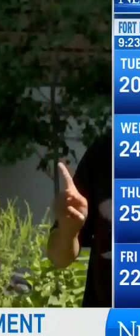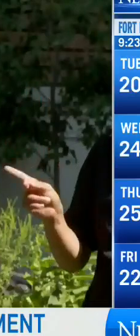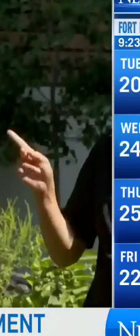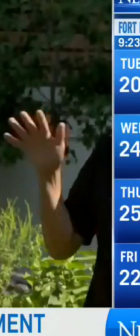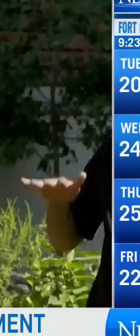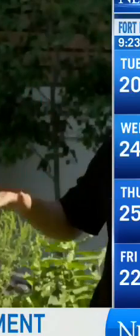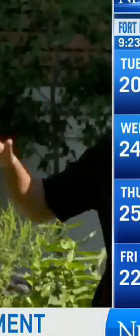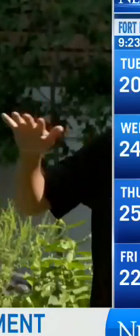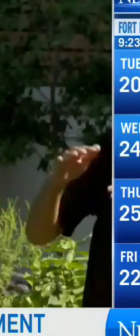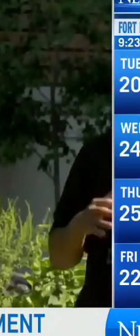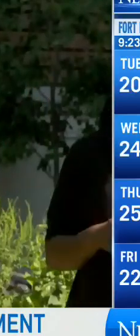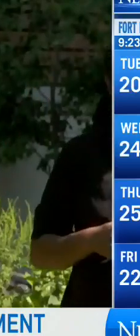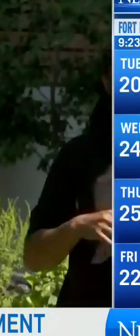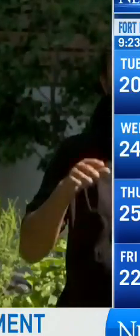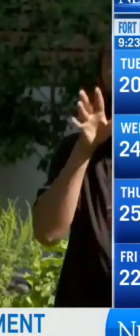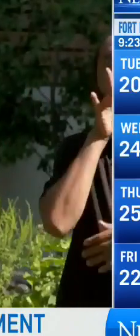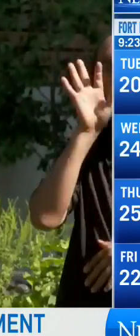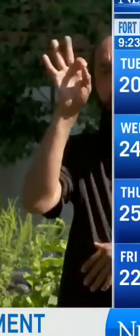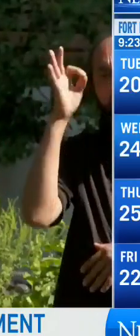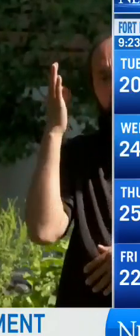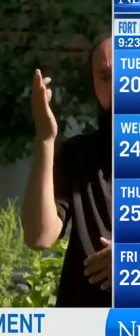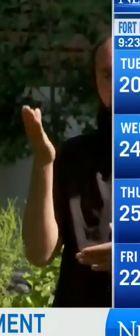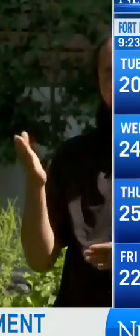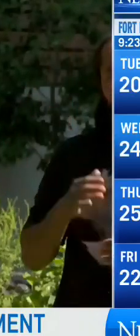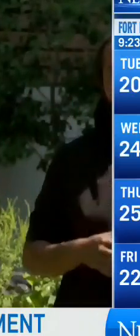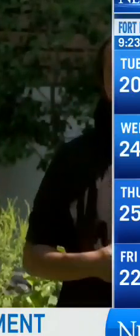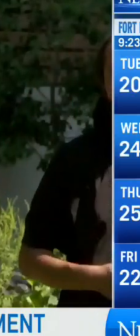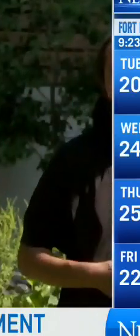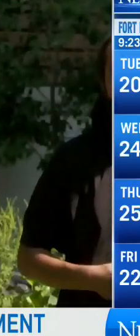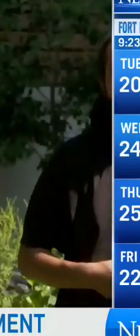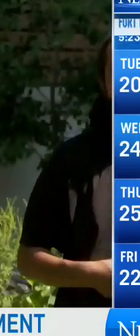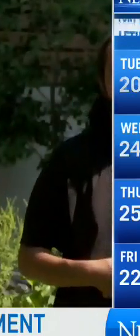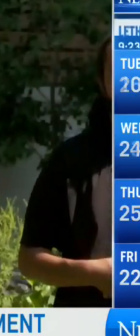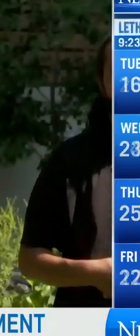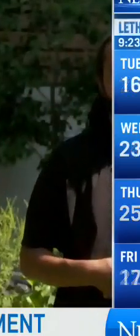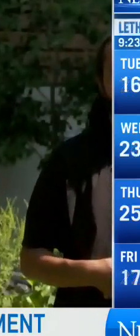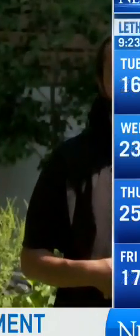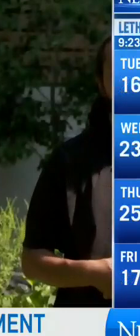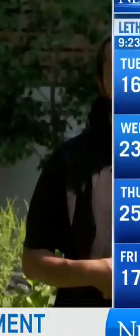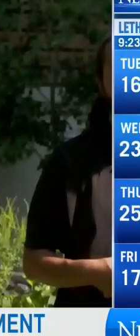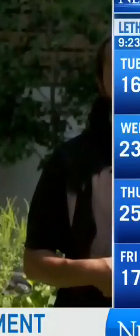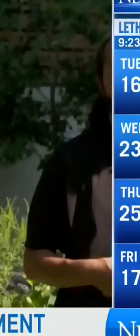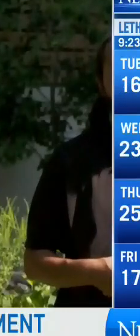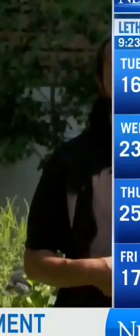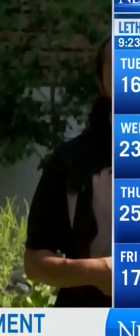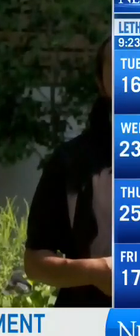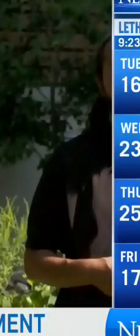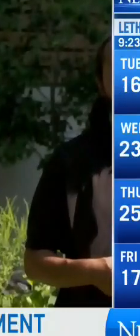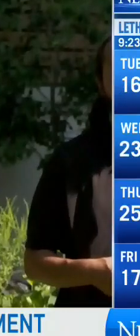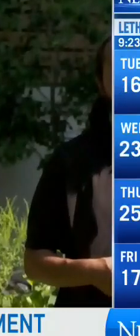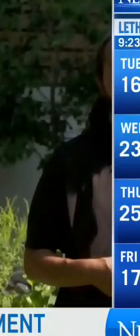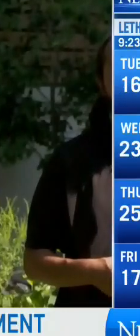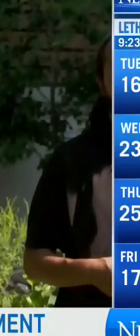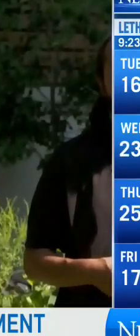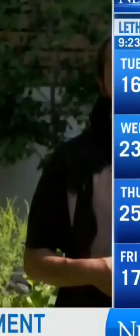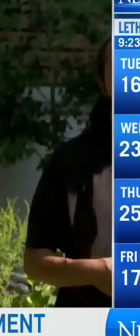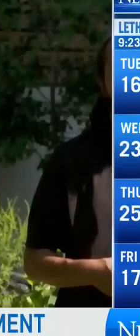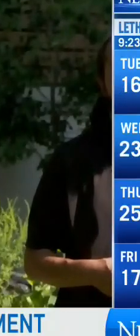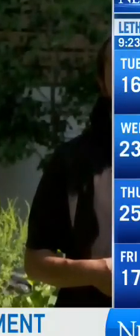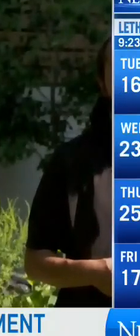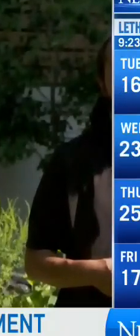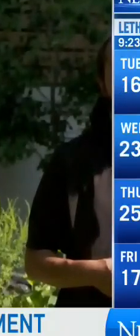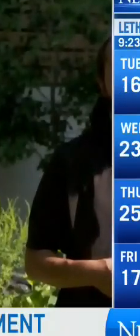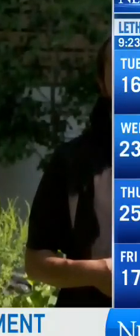les résidents paient plus de 50% de leurs revenus. Spend more than 50% of their